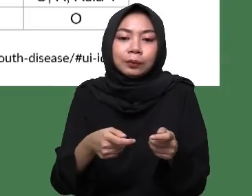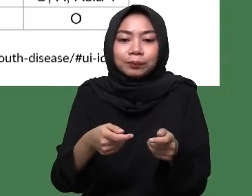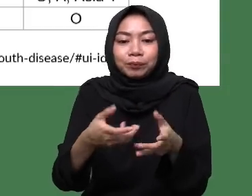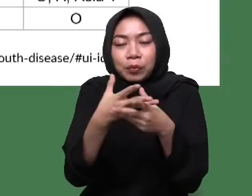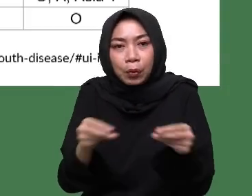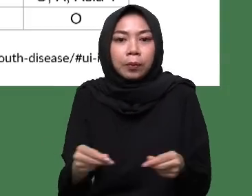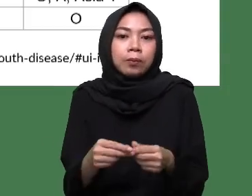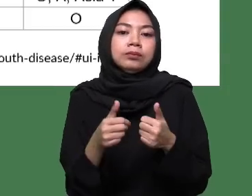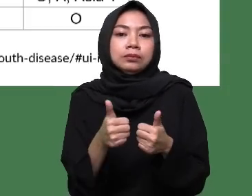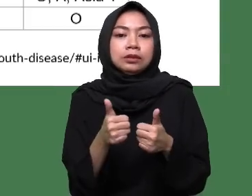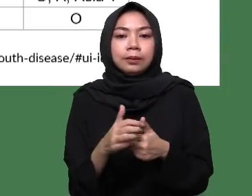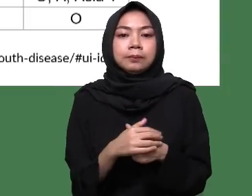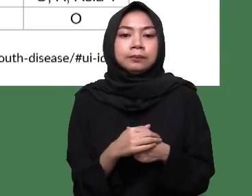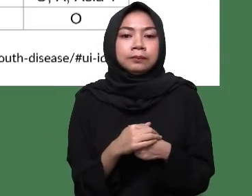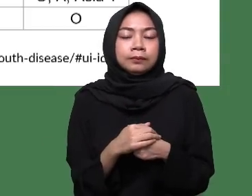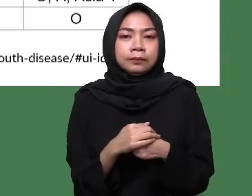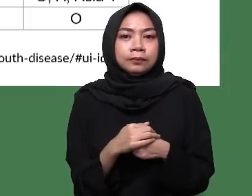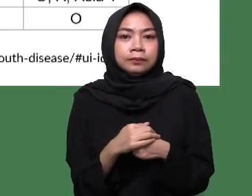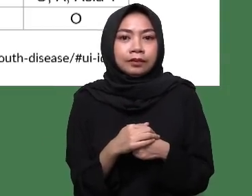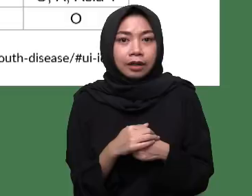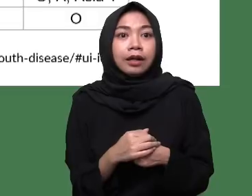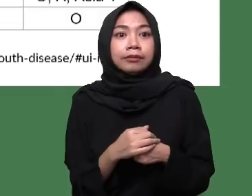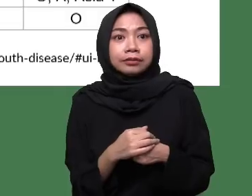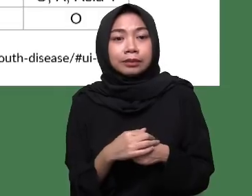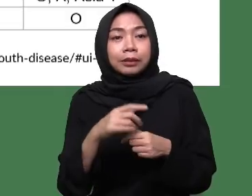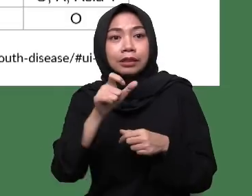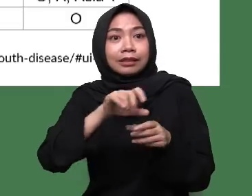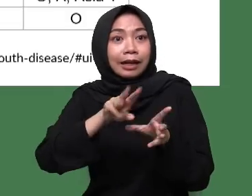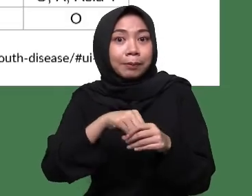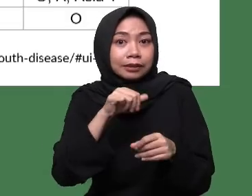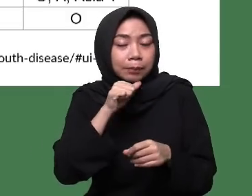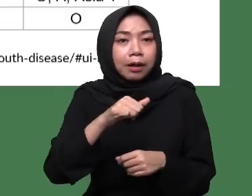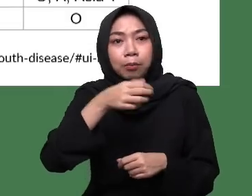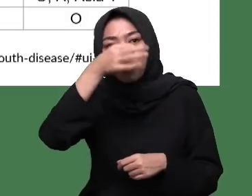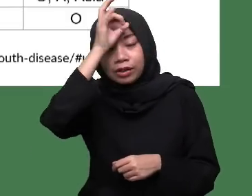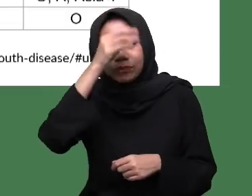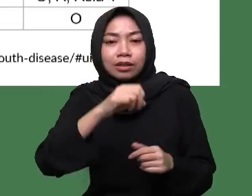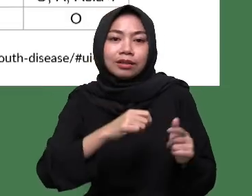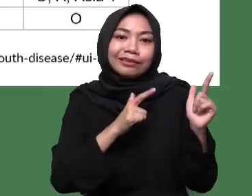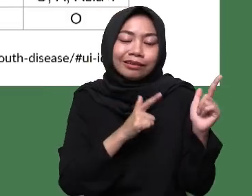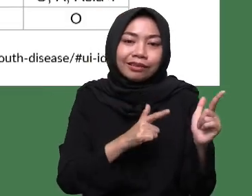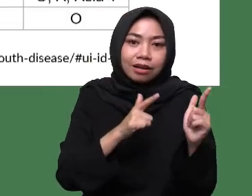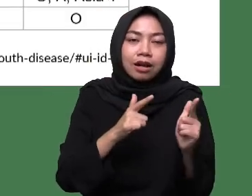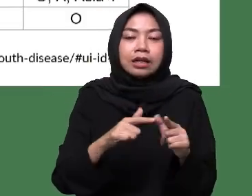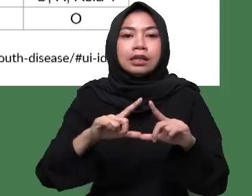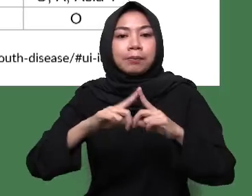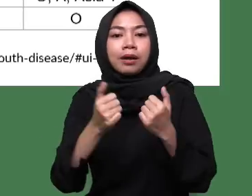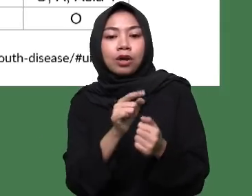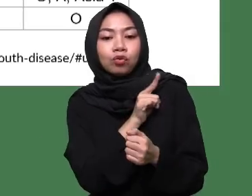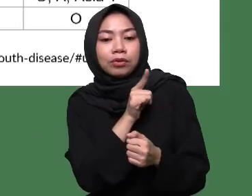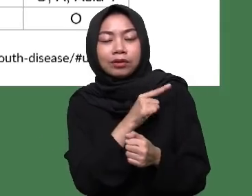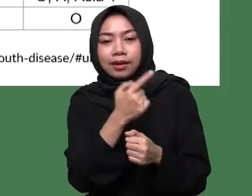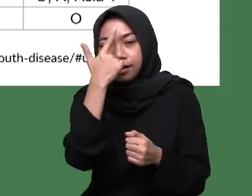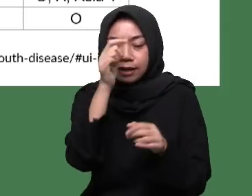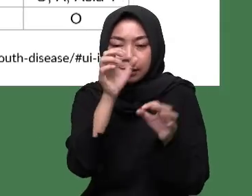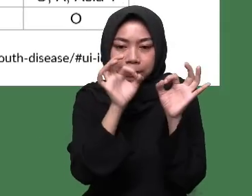pentahelix component includes the army, police, the private sector, academics,